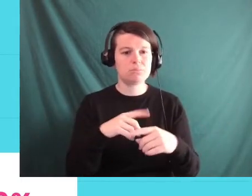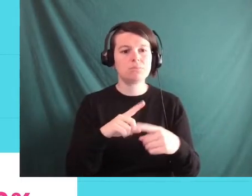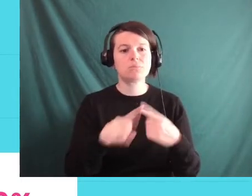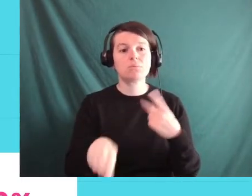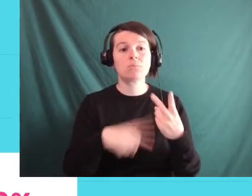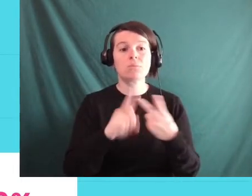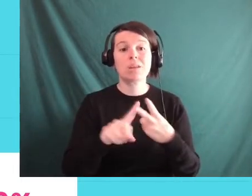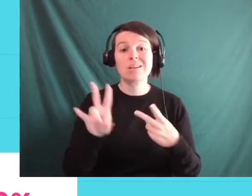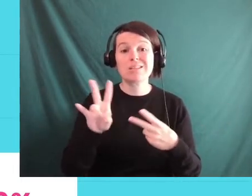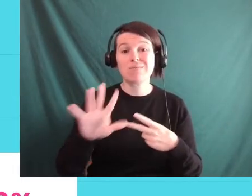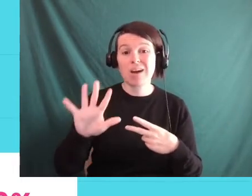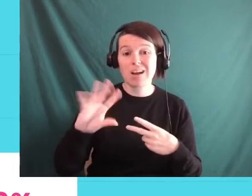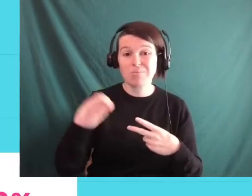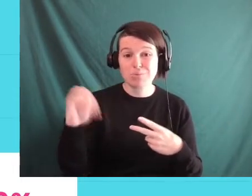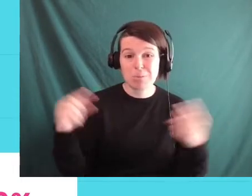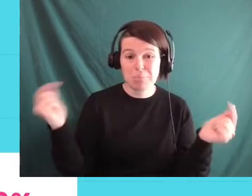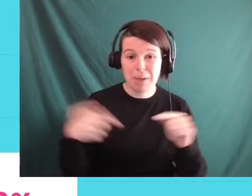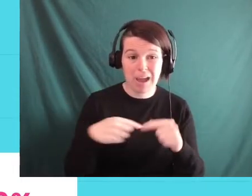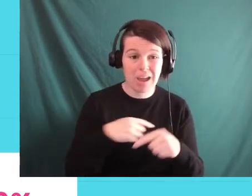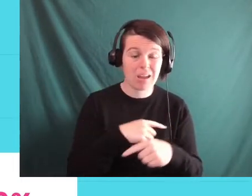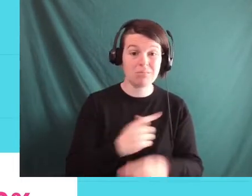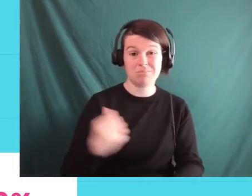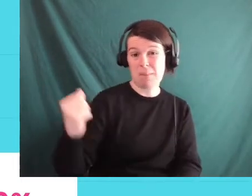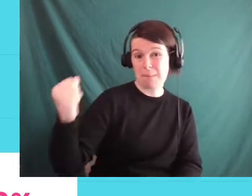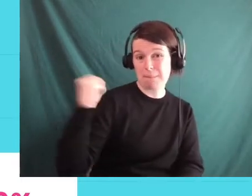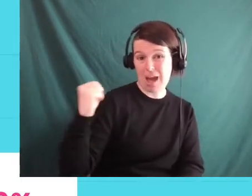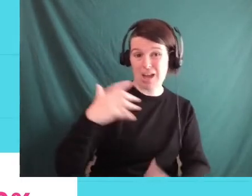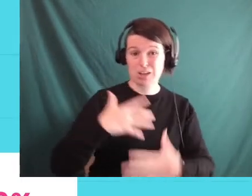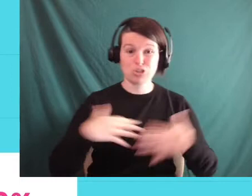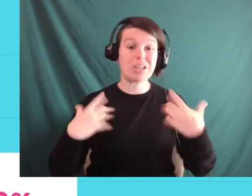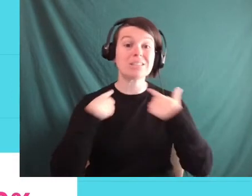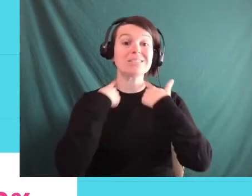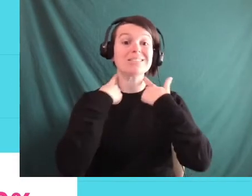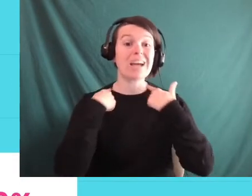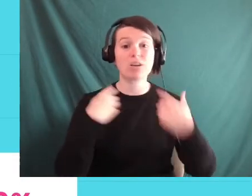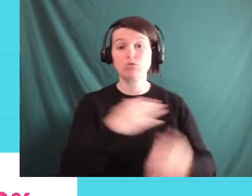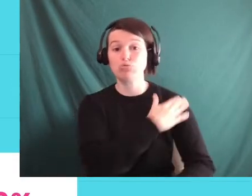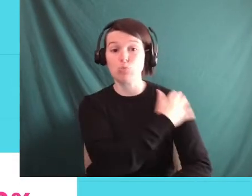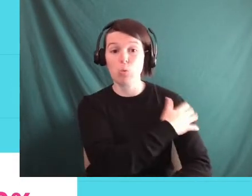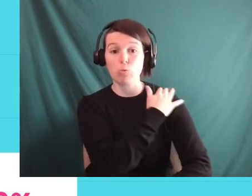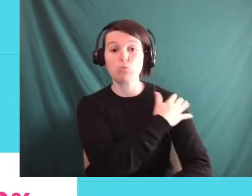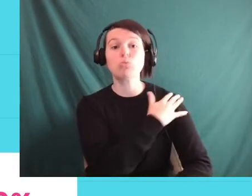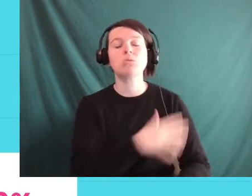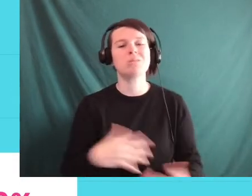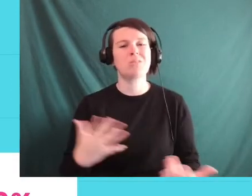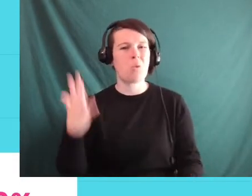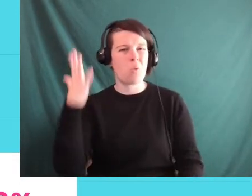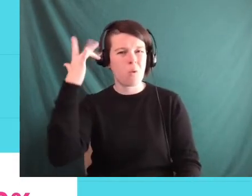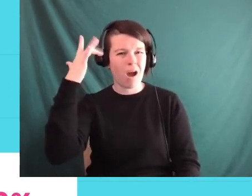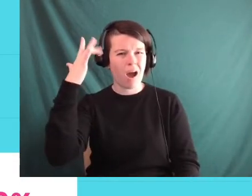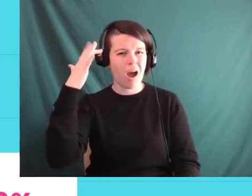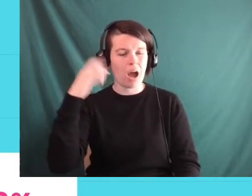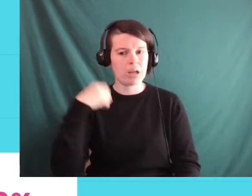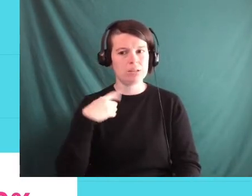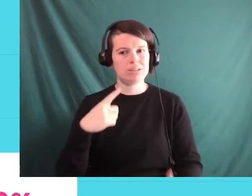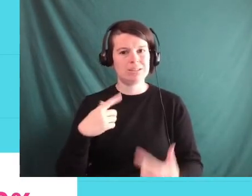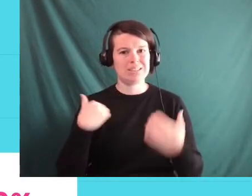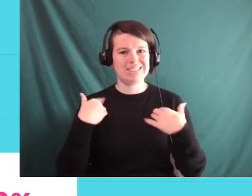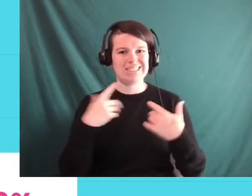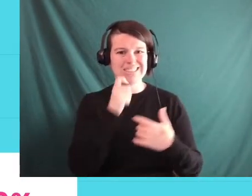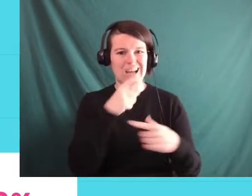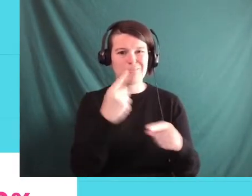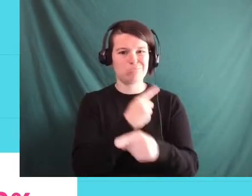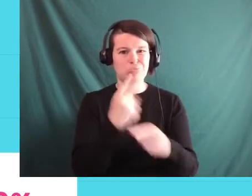kind of pain, most commonly in their back, chest, neck, or shoulders. This is often due to an incorrect